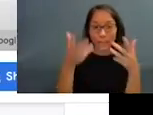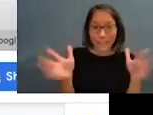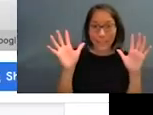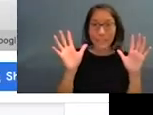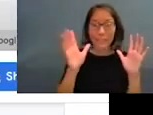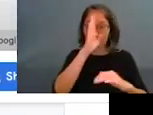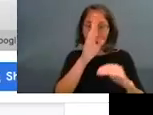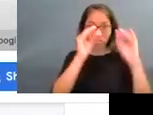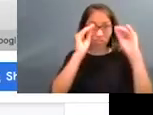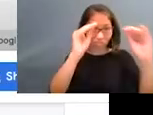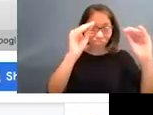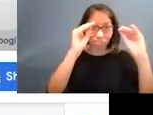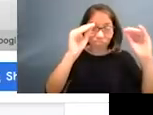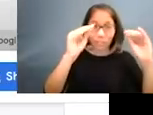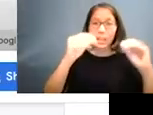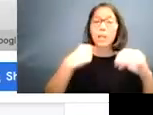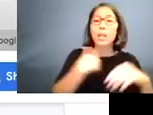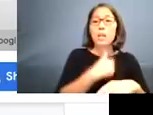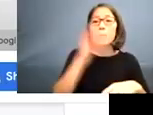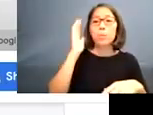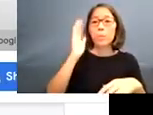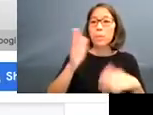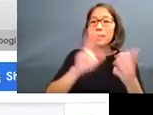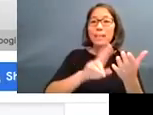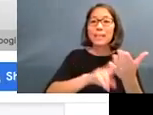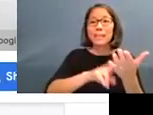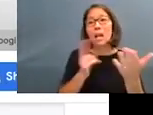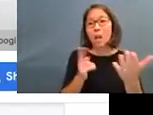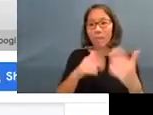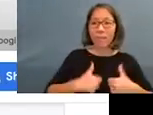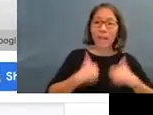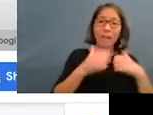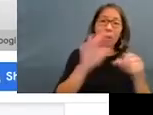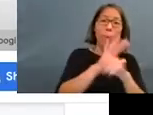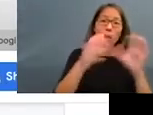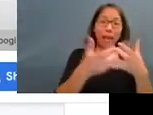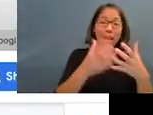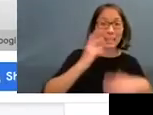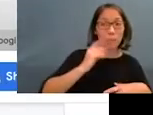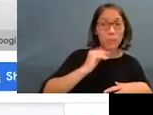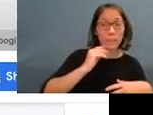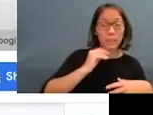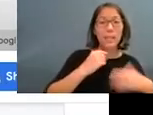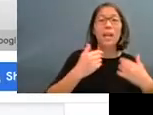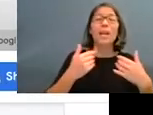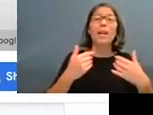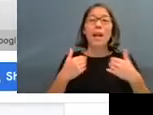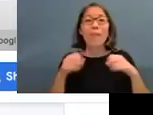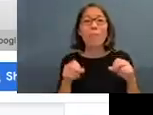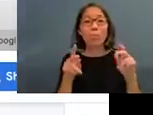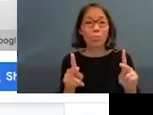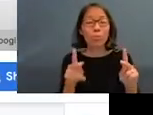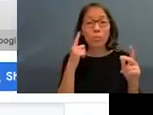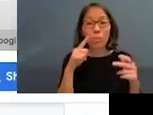direct instruction, we would come off of that live whole class experience and have an opportunity for,